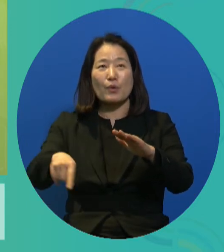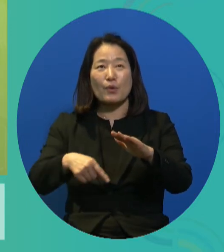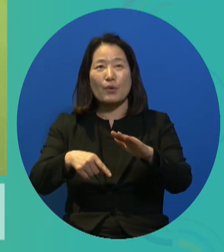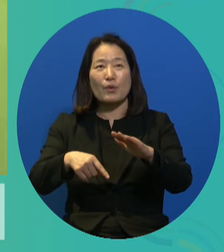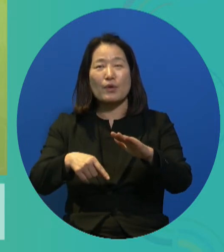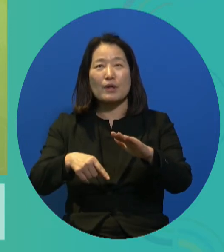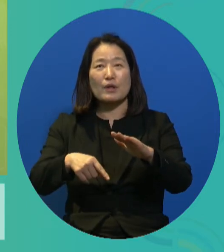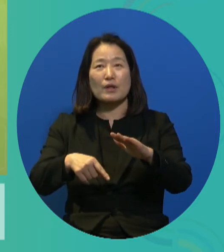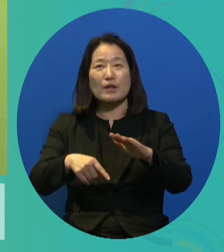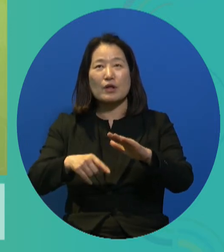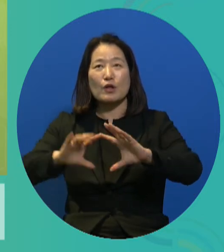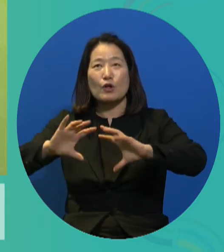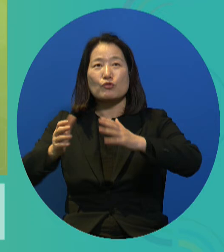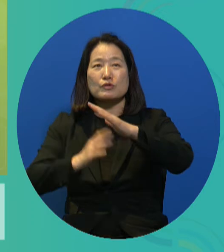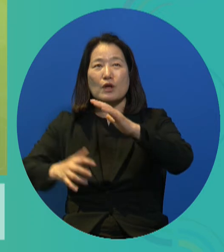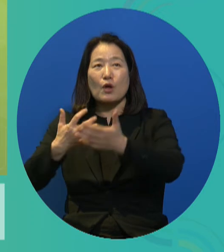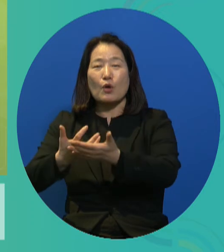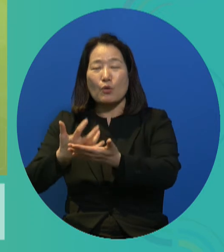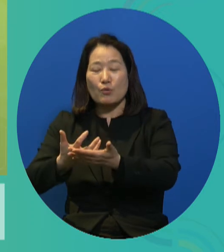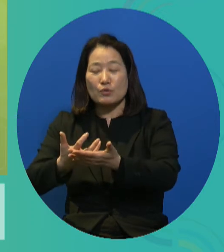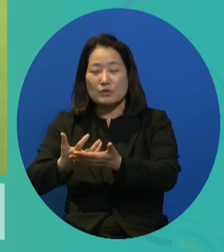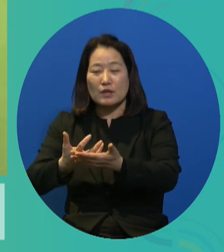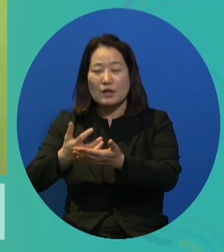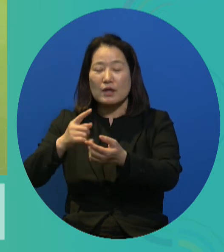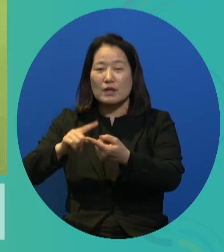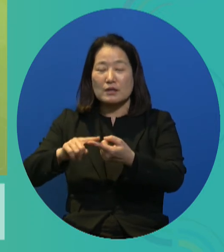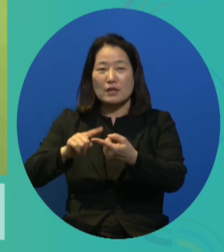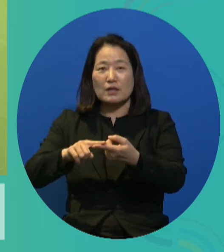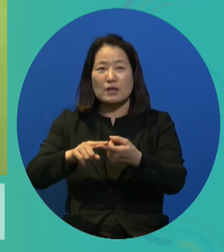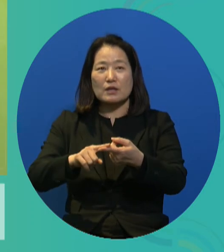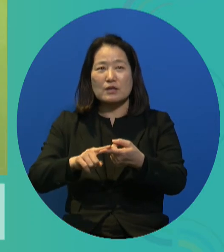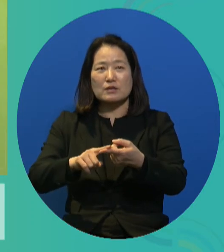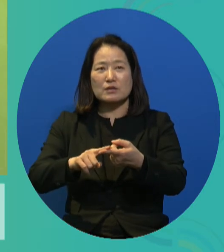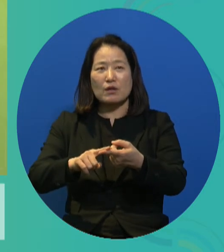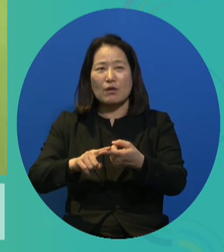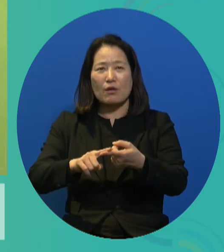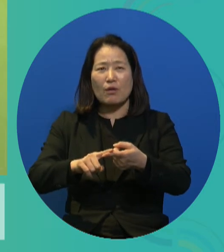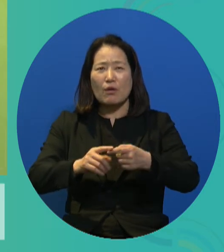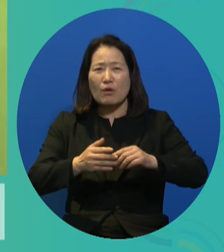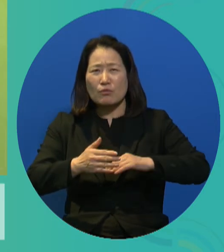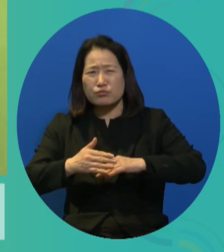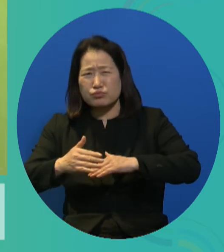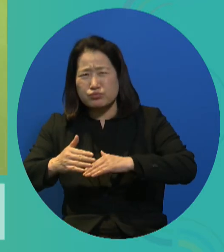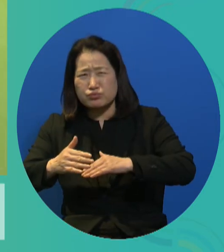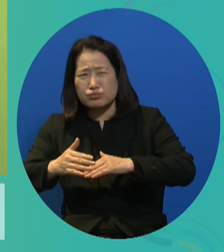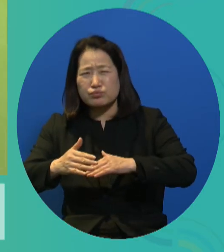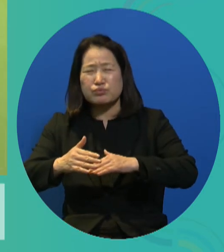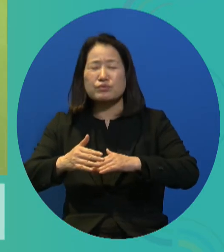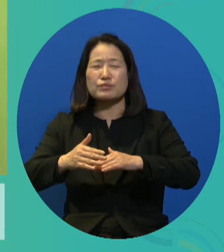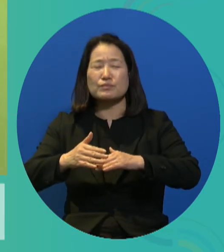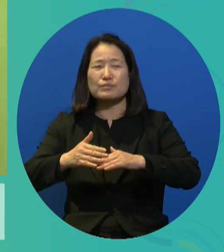we have continued to urge the ratification of the optional protocol for the Republic of Korea, but for a